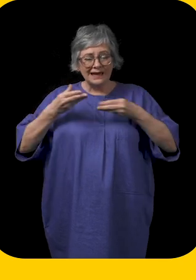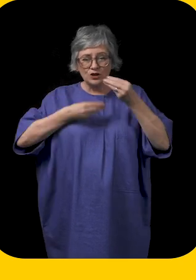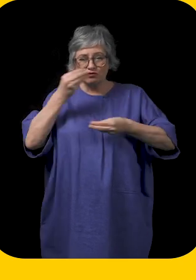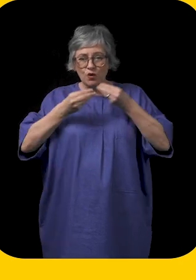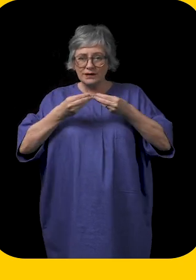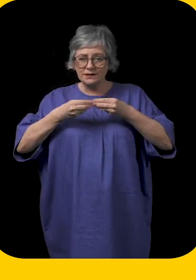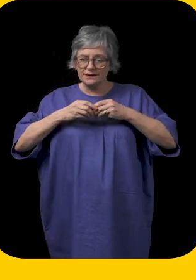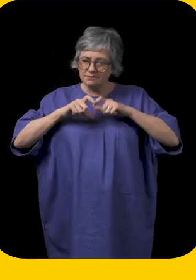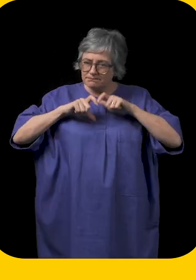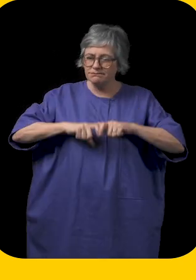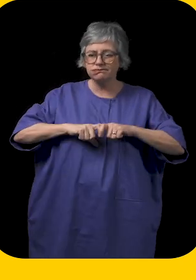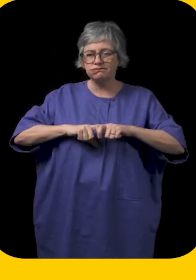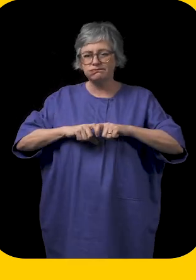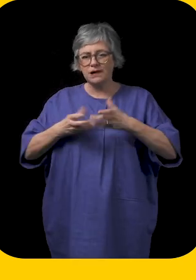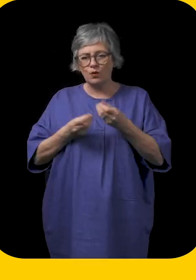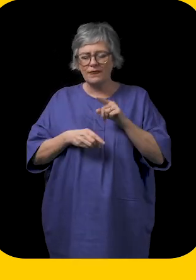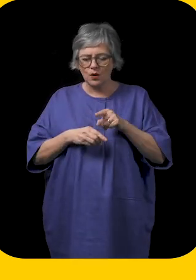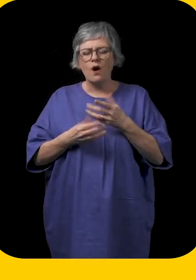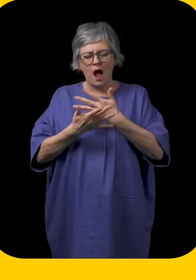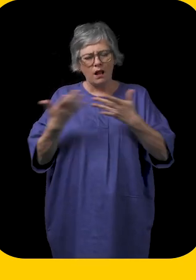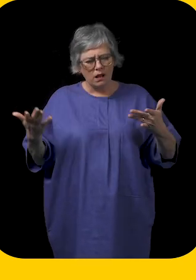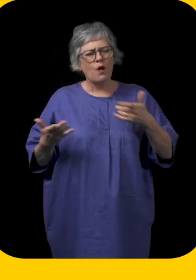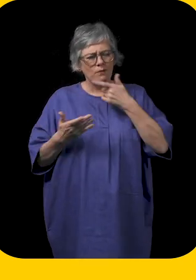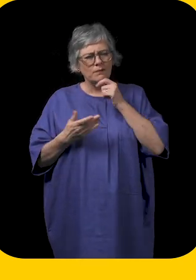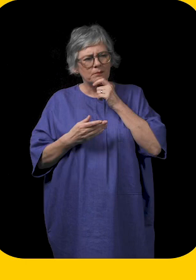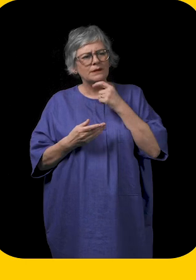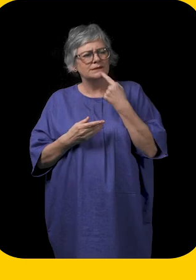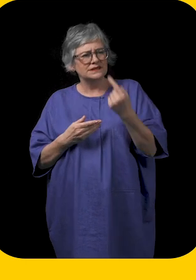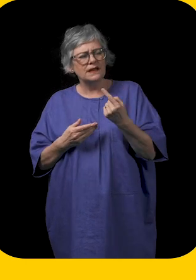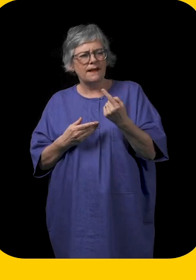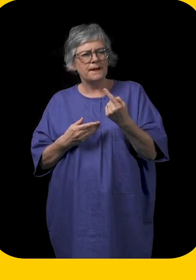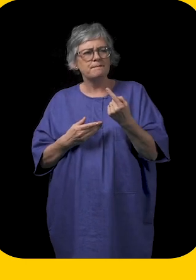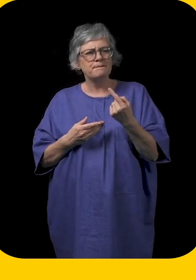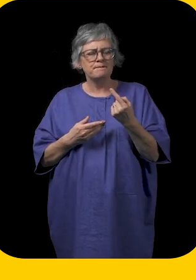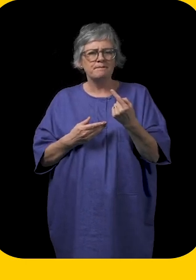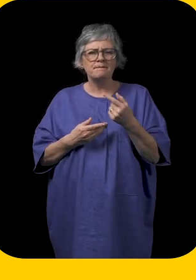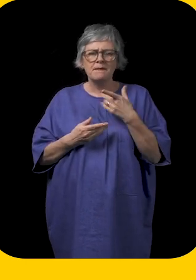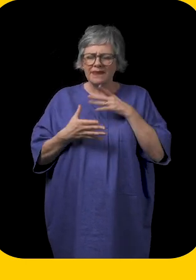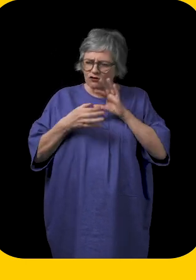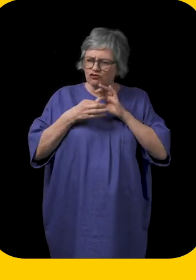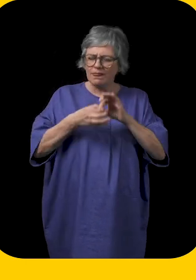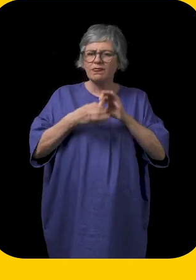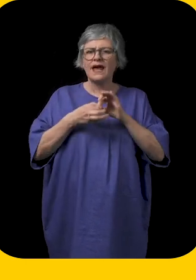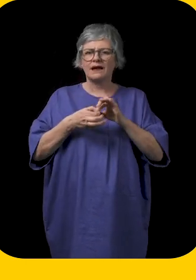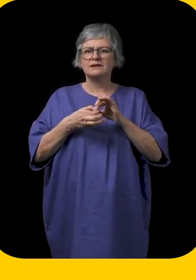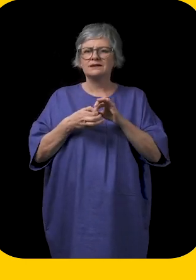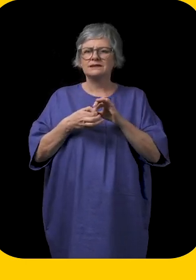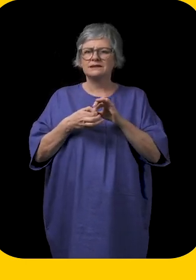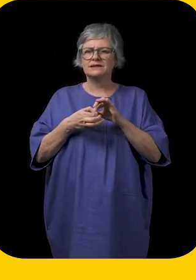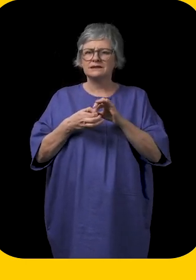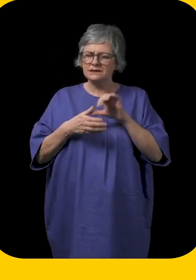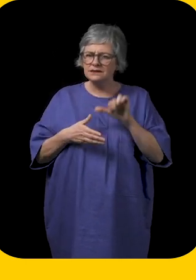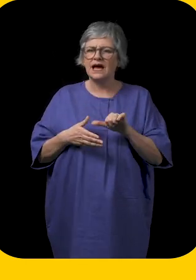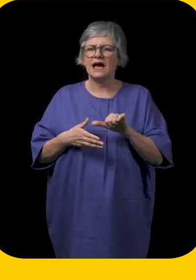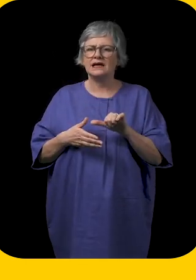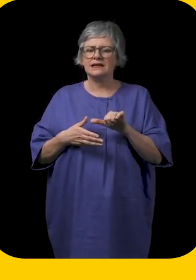stories that really resonated with you? Oh, yes. A lot of people do say that. And they say that they relate